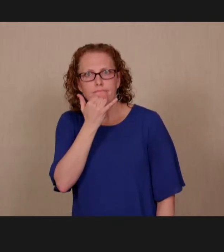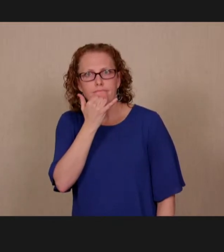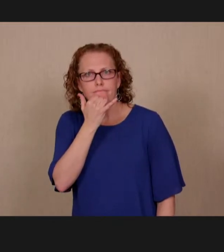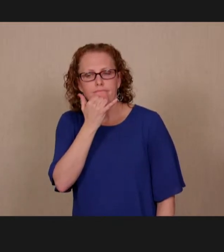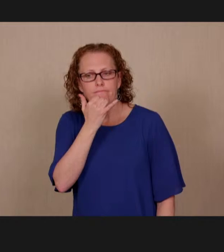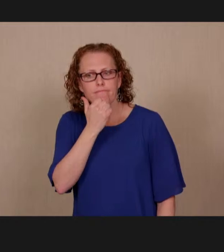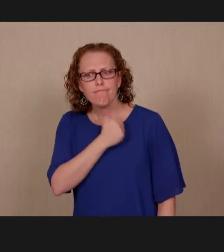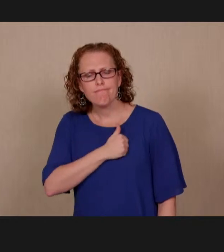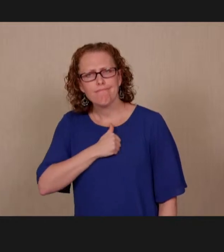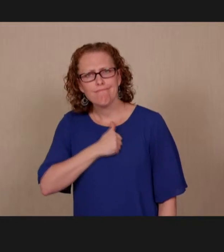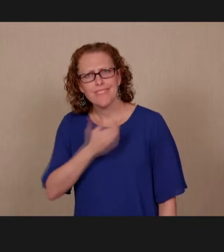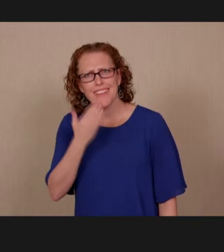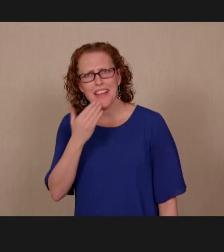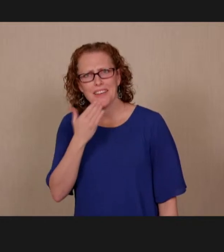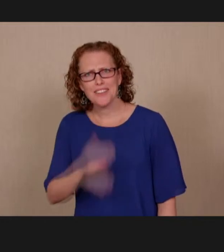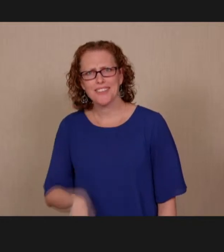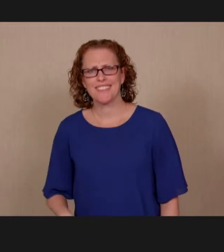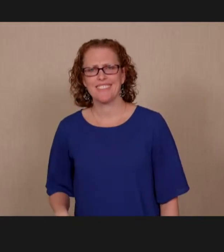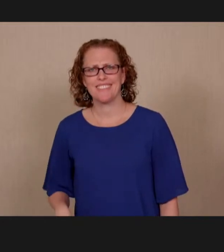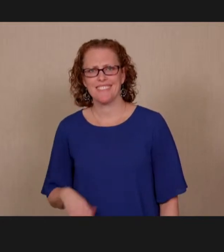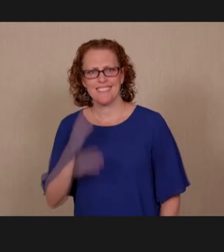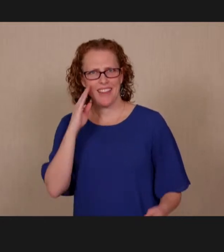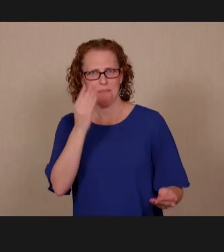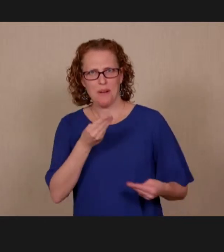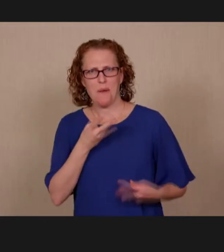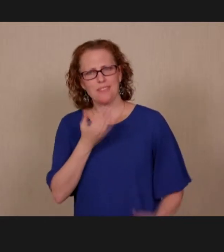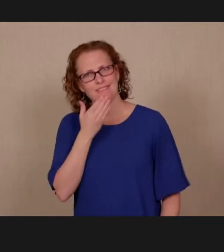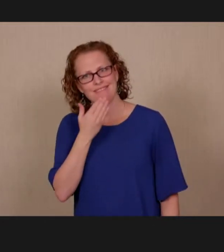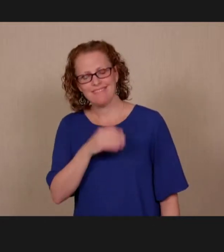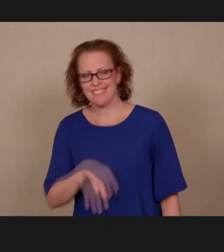So thank you for letting me know that.